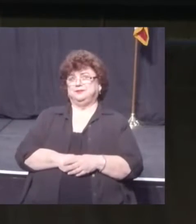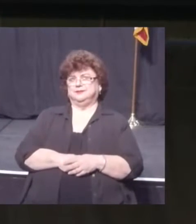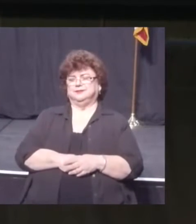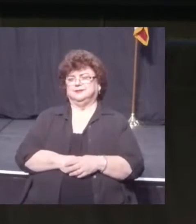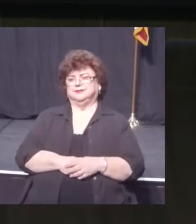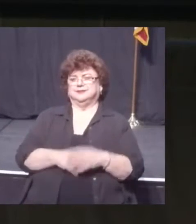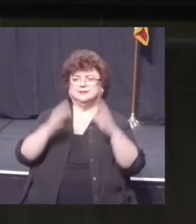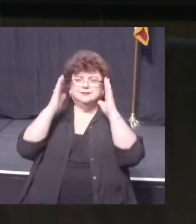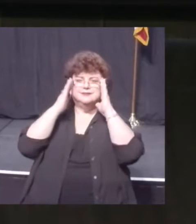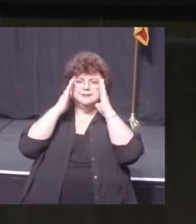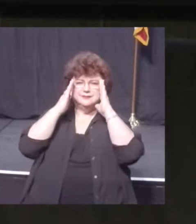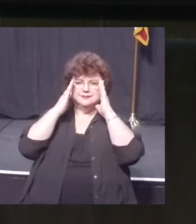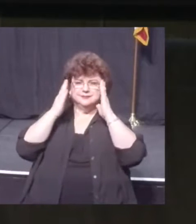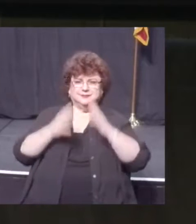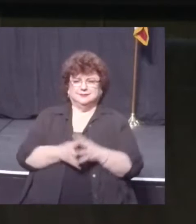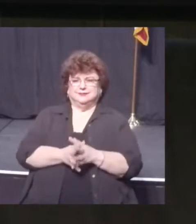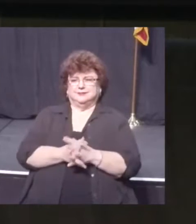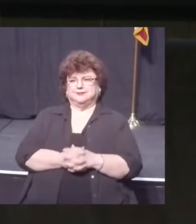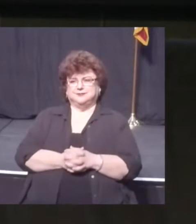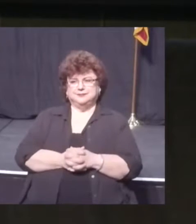They get around.